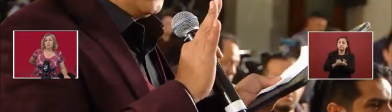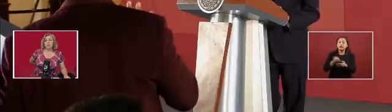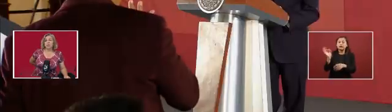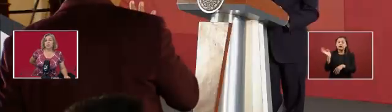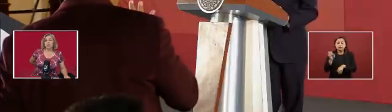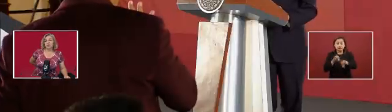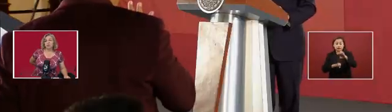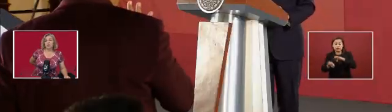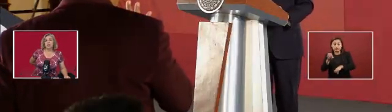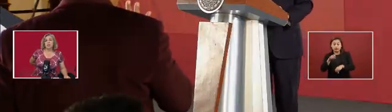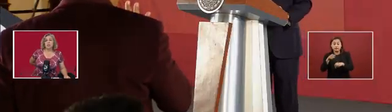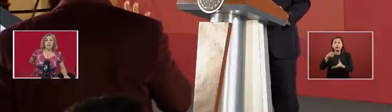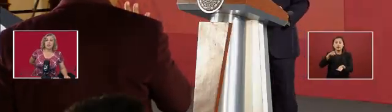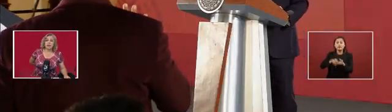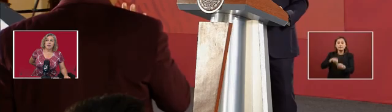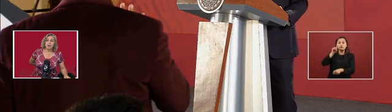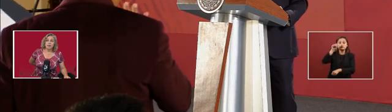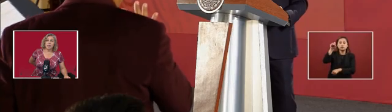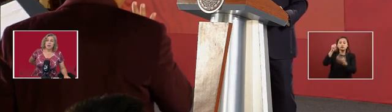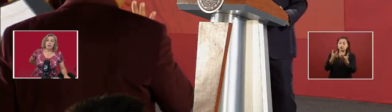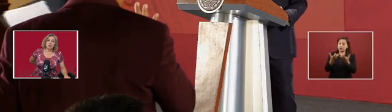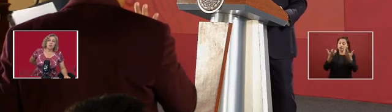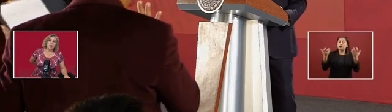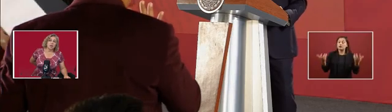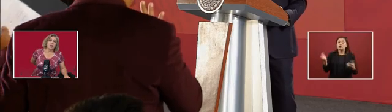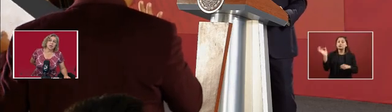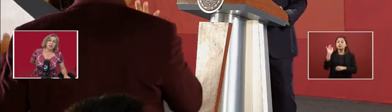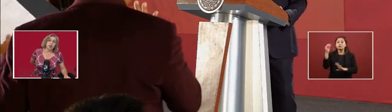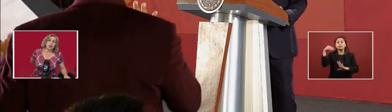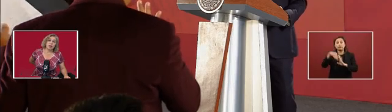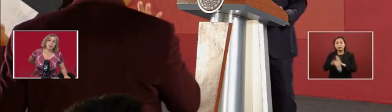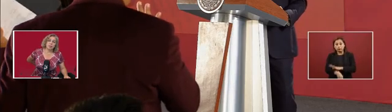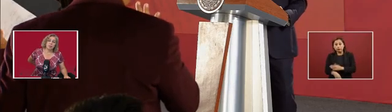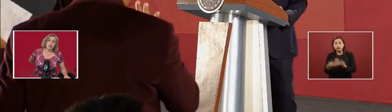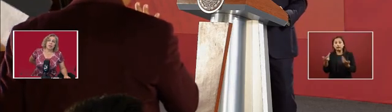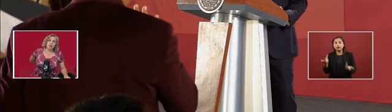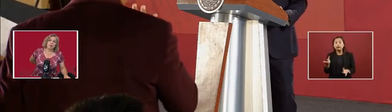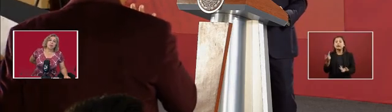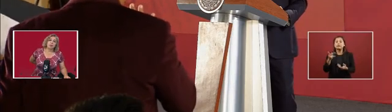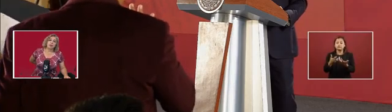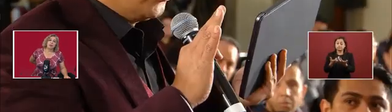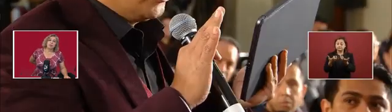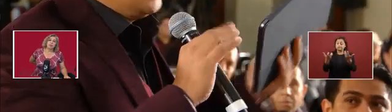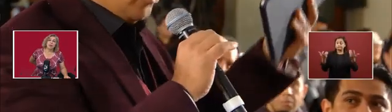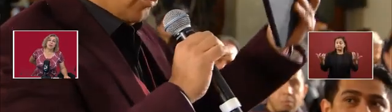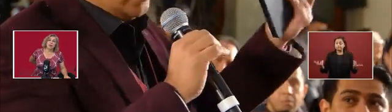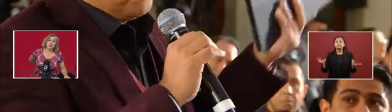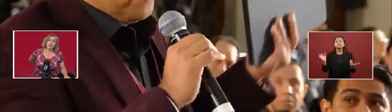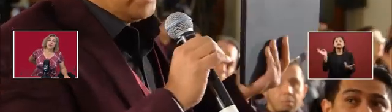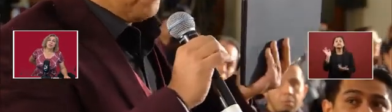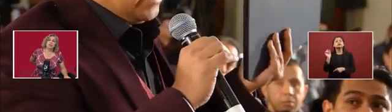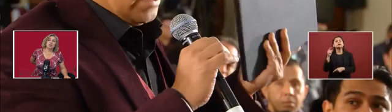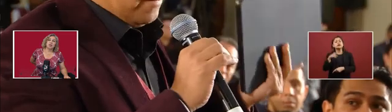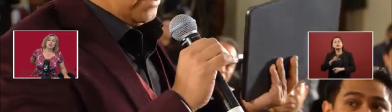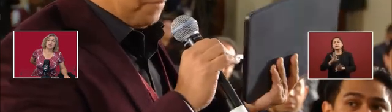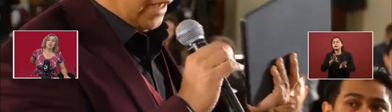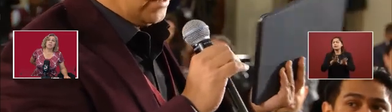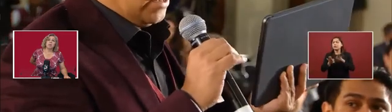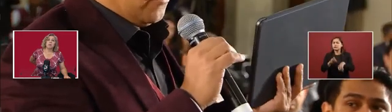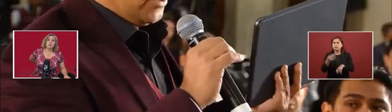there's austerity, there's more presupuesto budget para atender to attend las to necesidades the del pueblo. necessities or needs of the